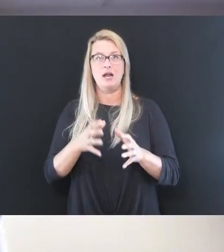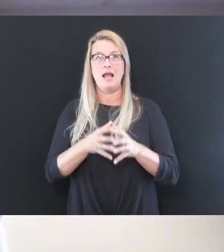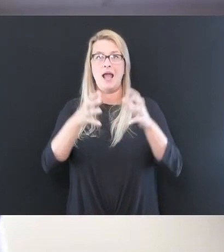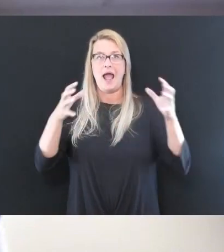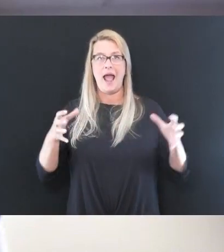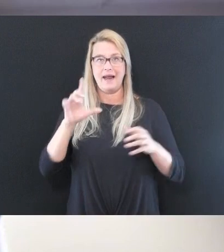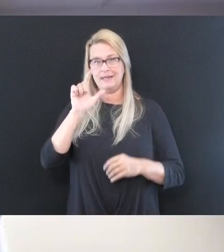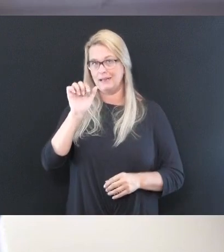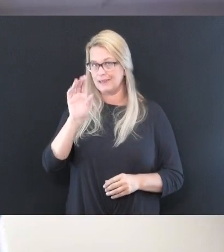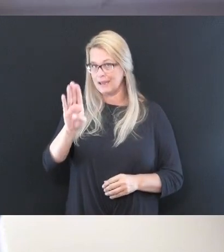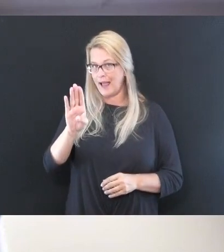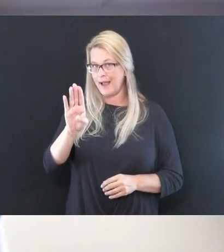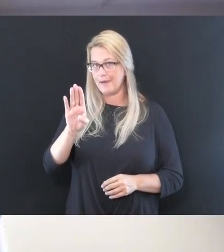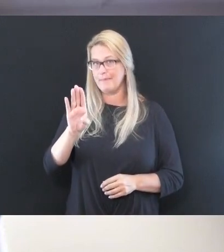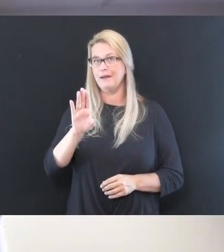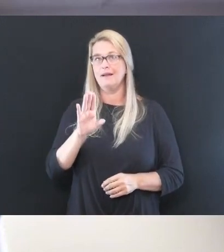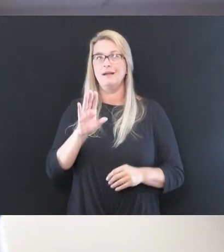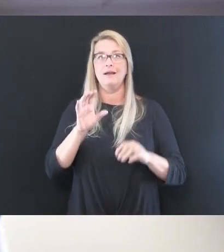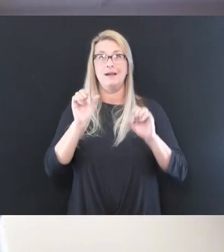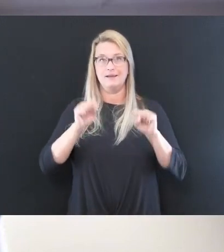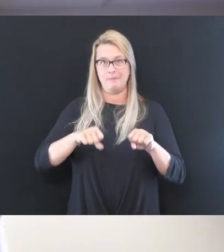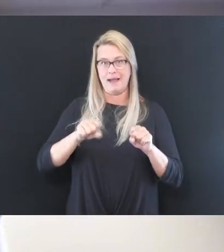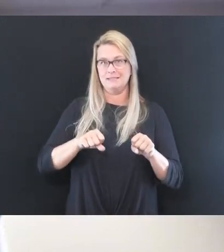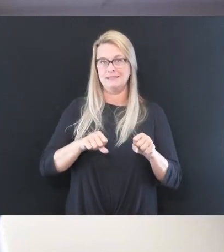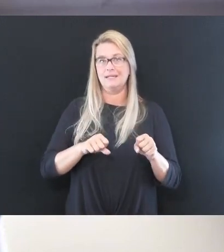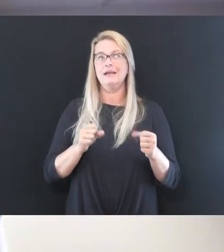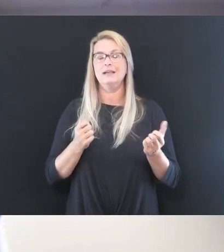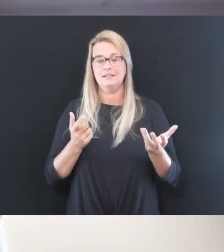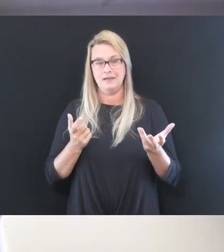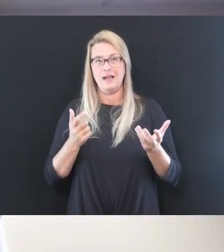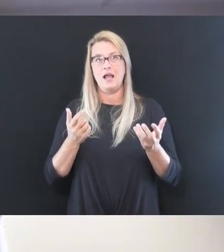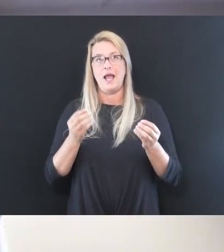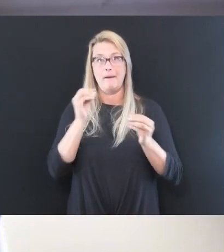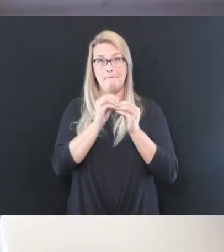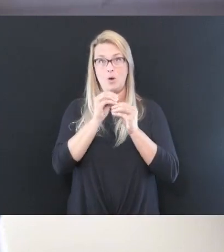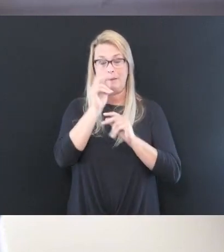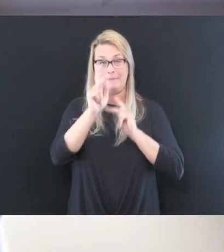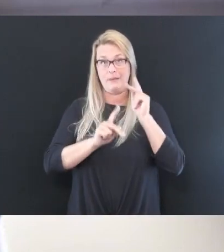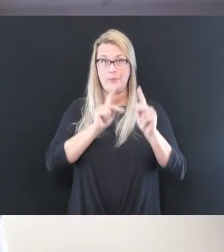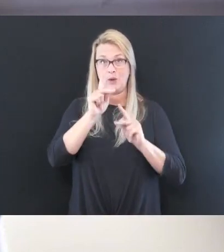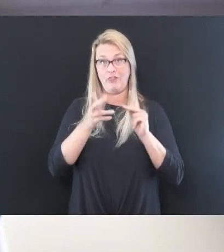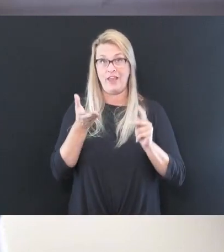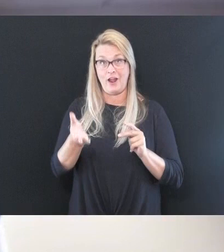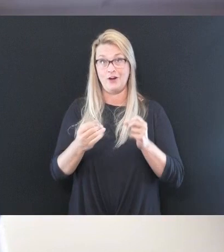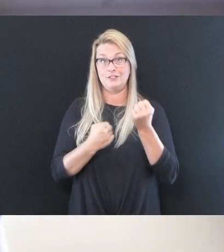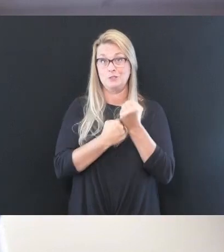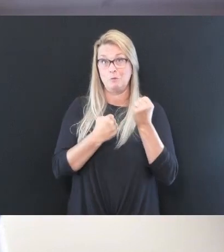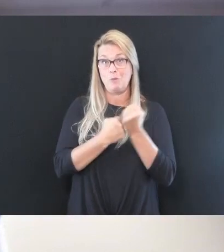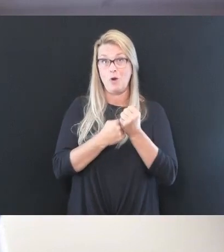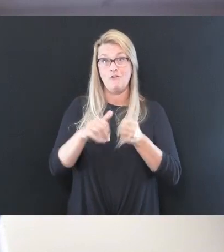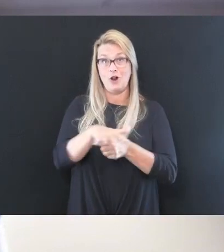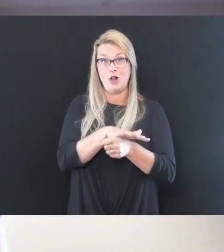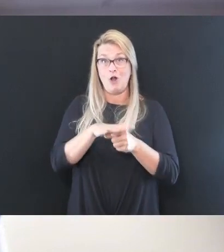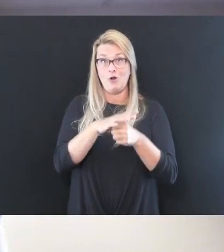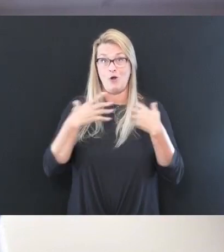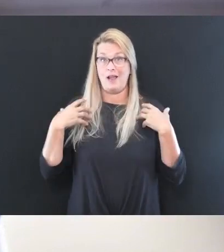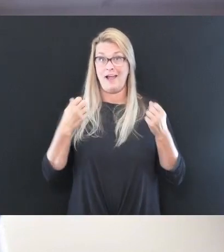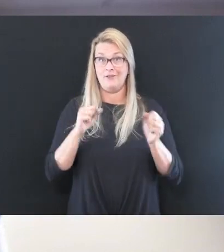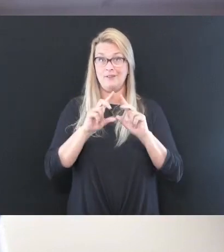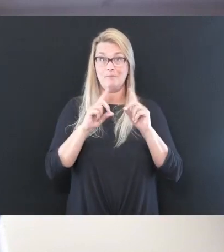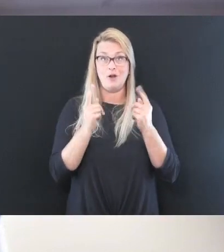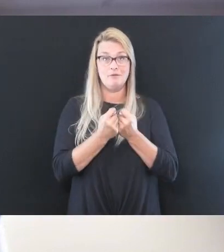lab throughput, and that along with the support needed to local health departments